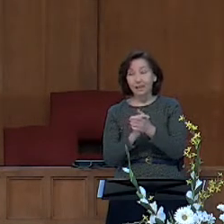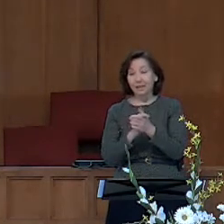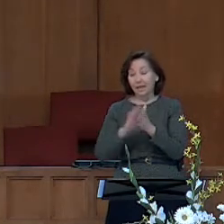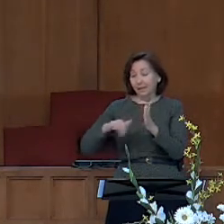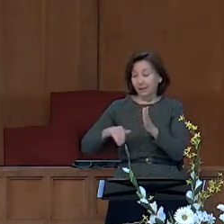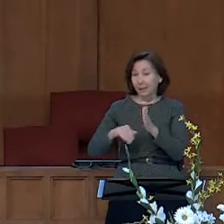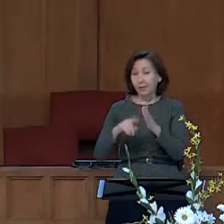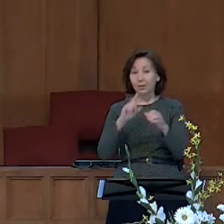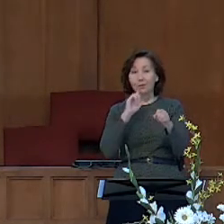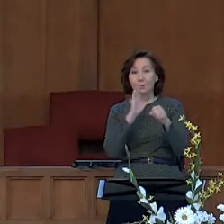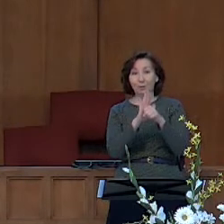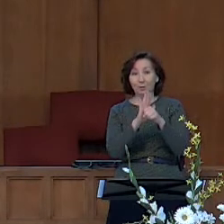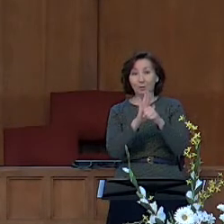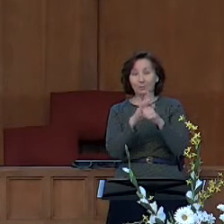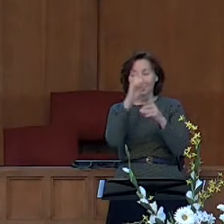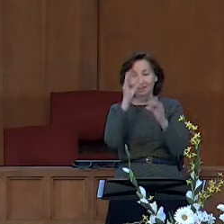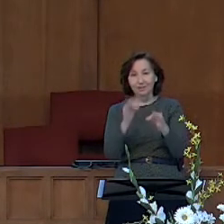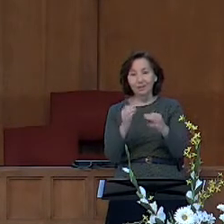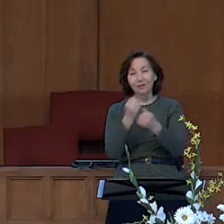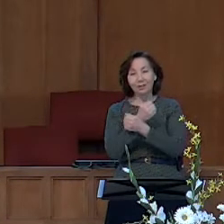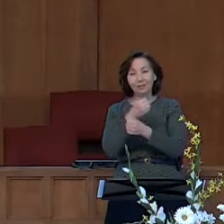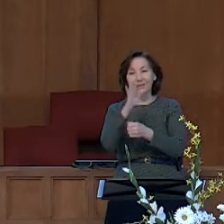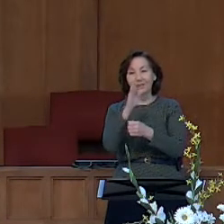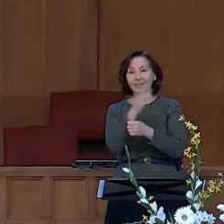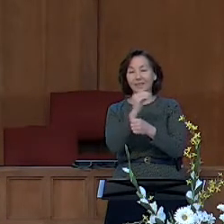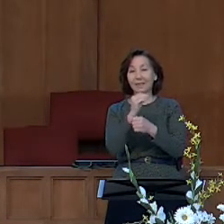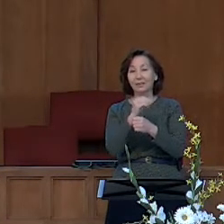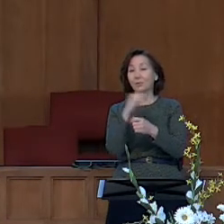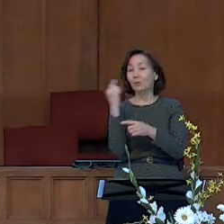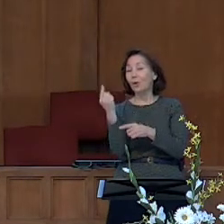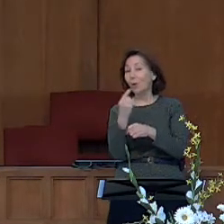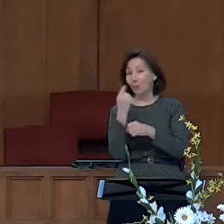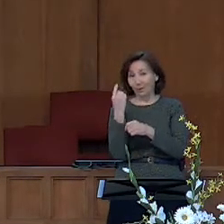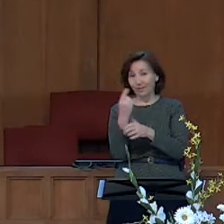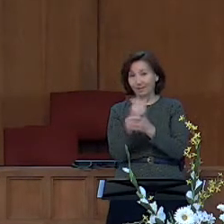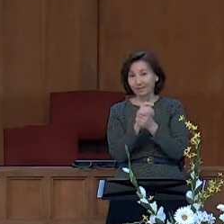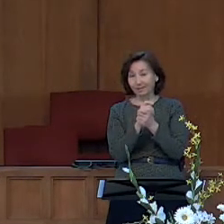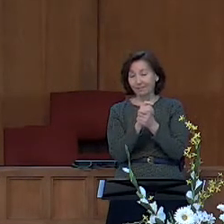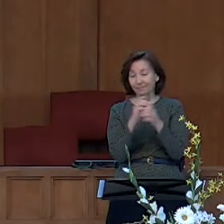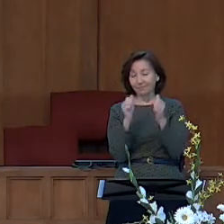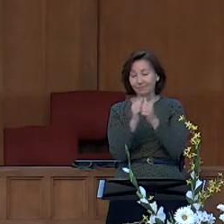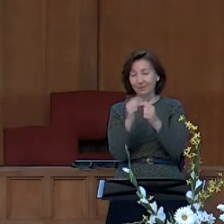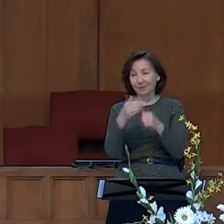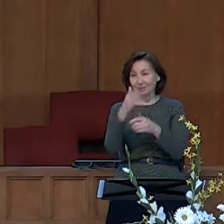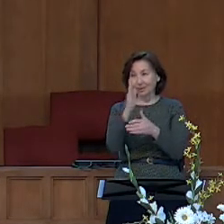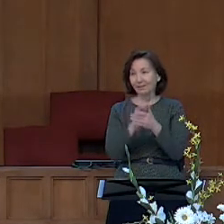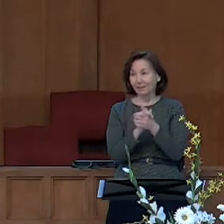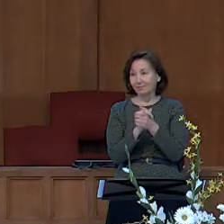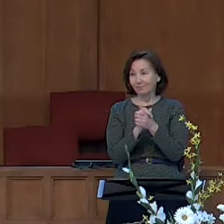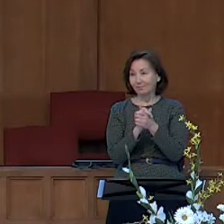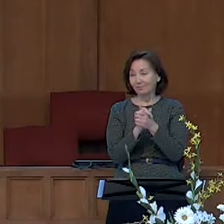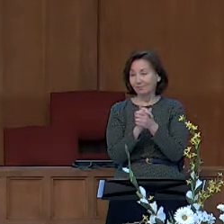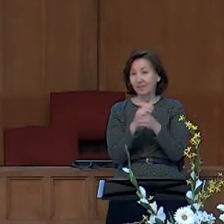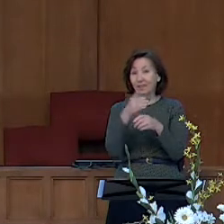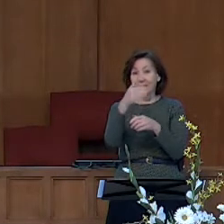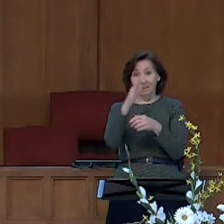that decision to love God and to always be with God. God